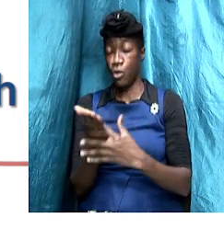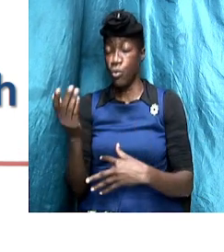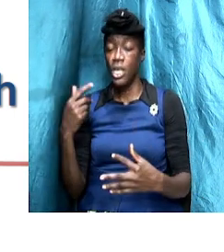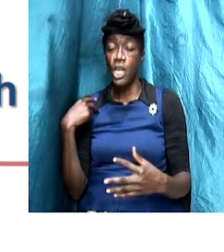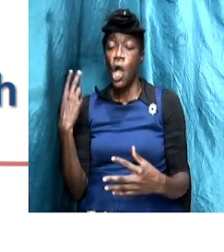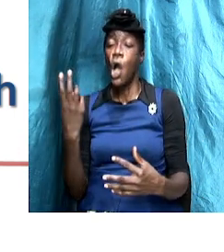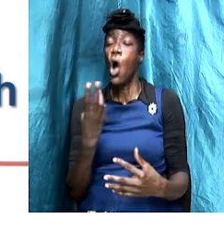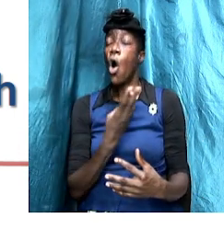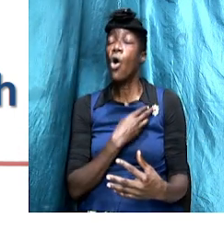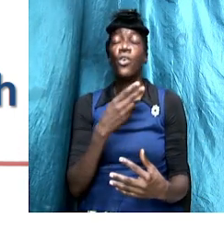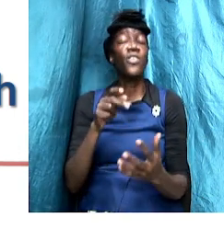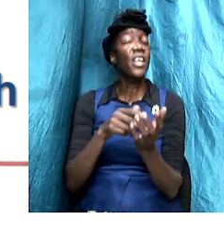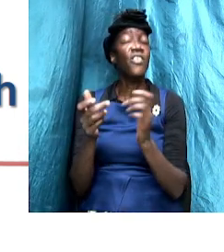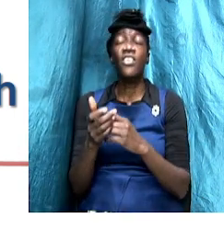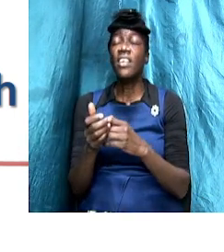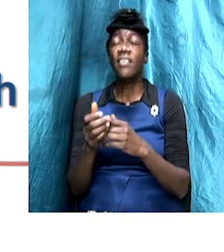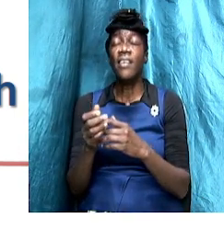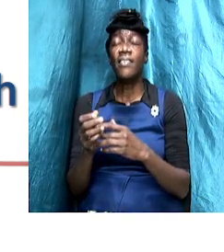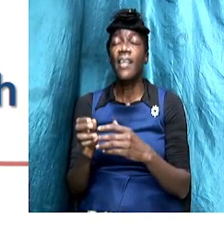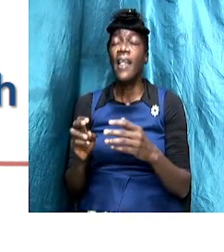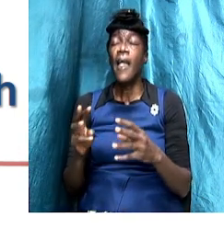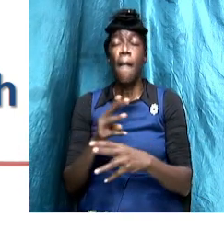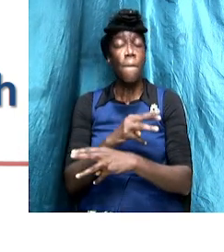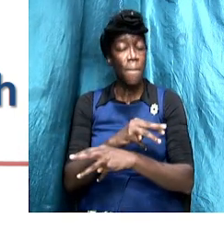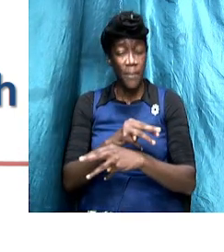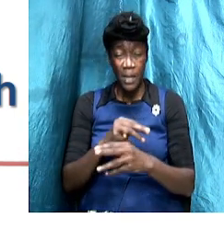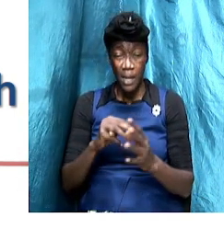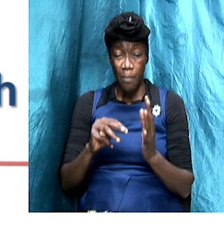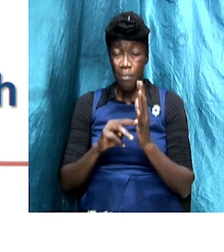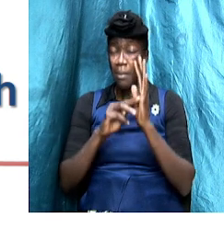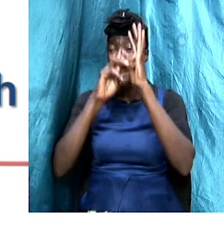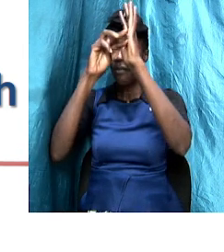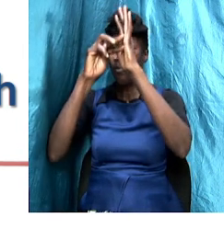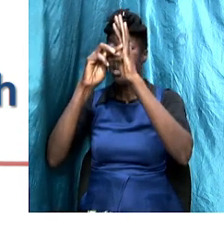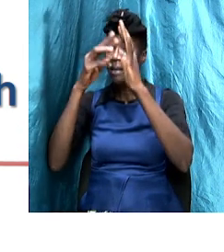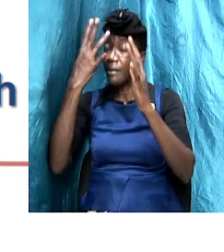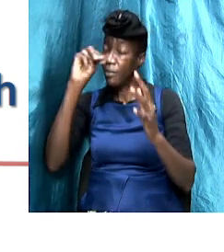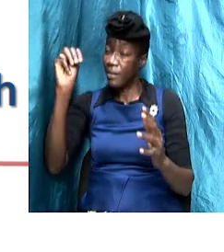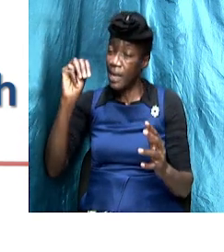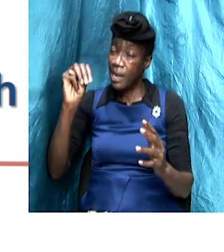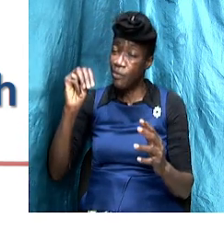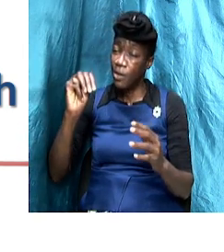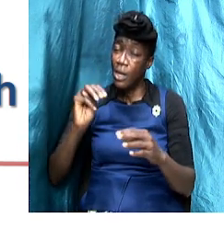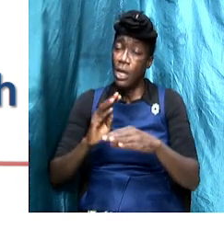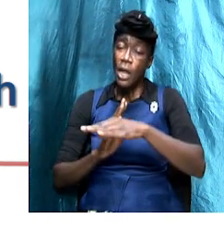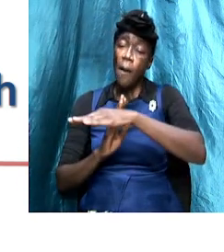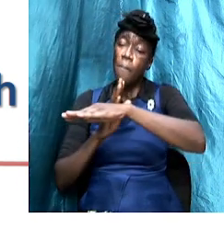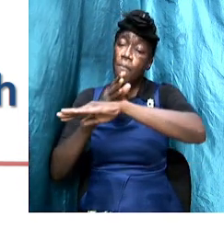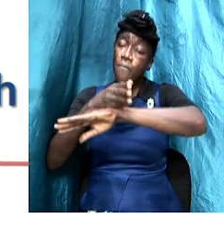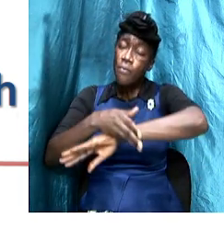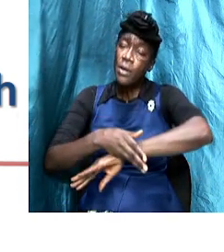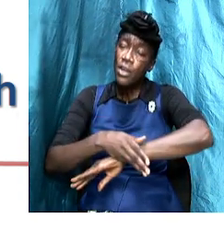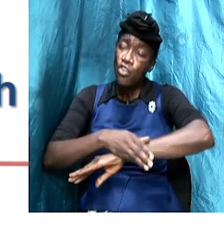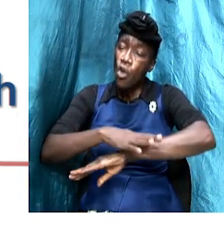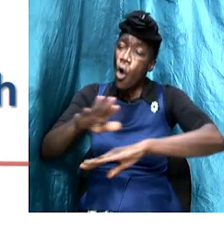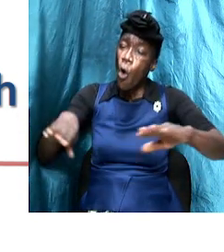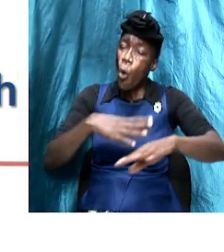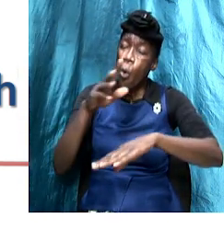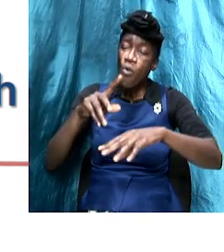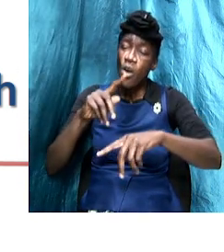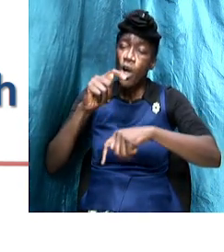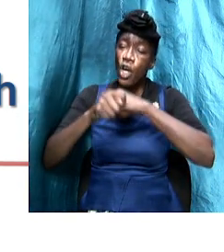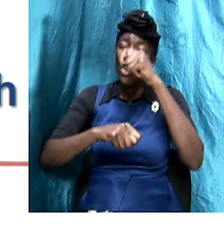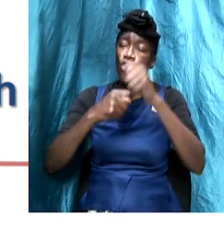flesh. And he became that bridge over troubled water that me and you can meet up with